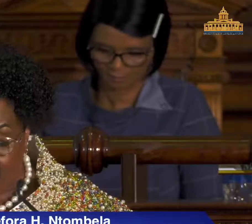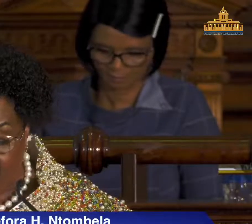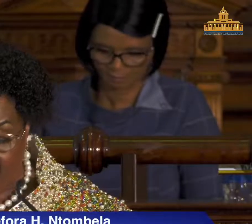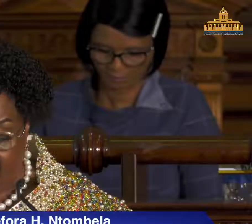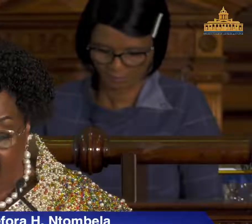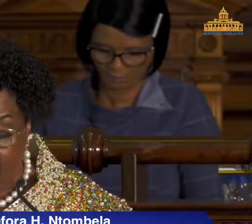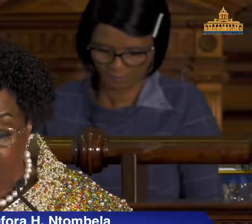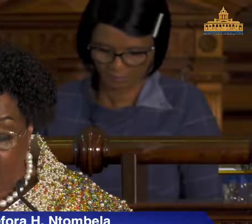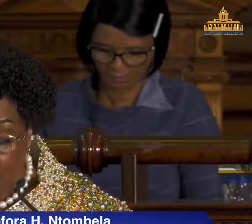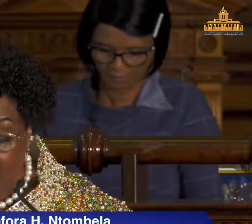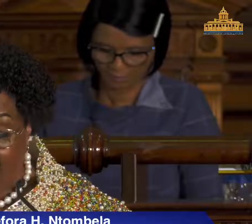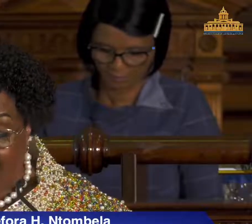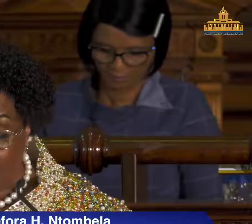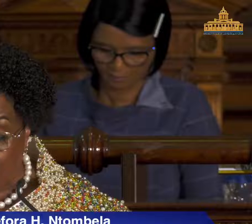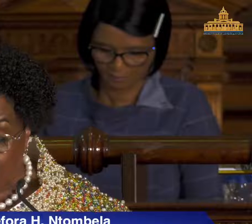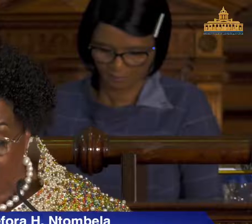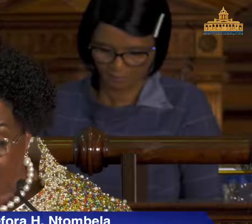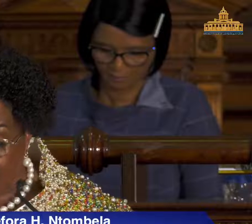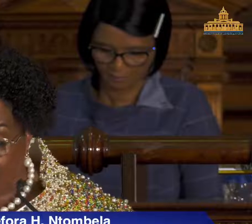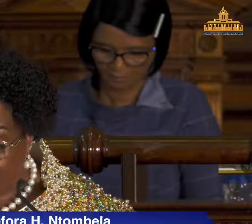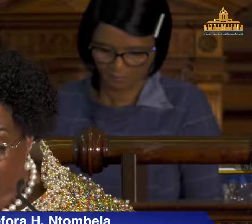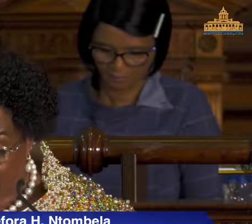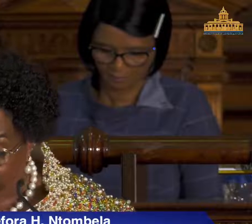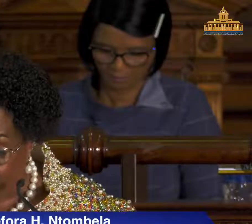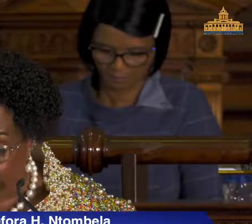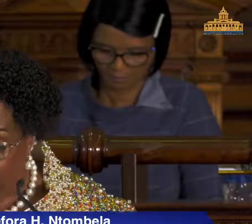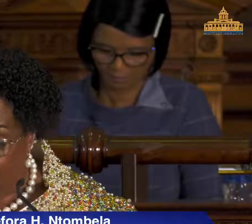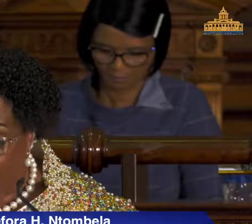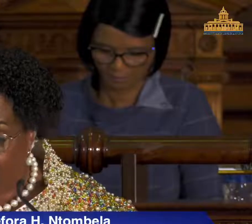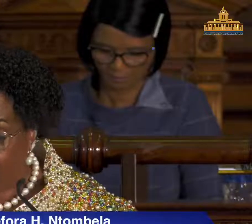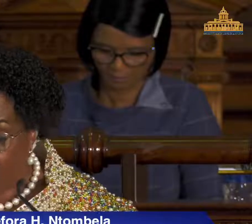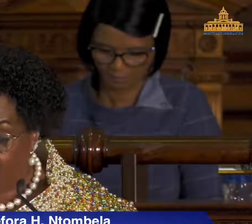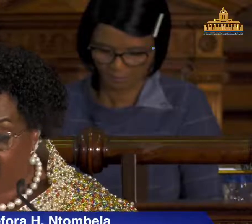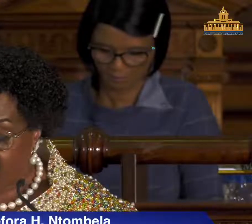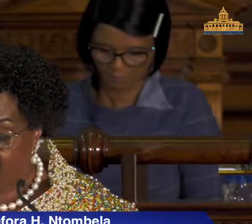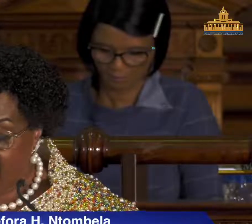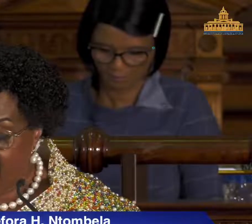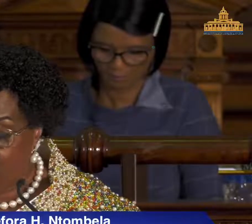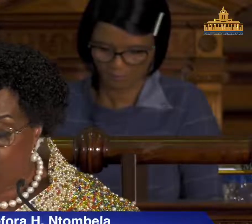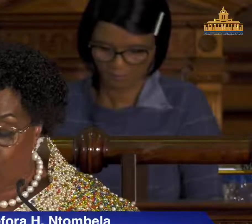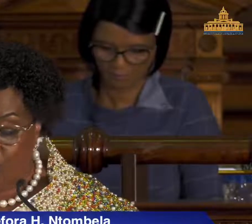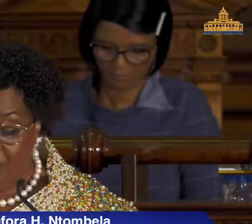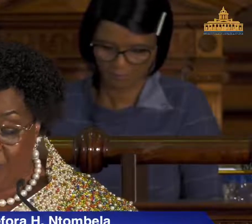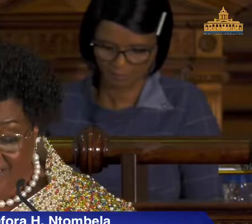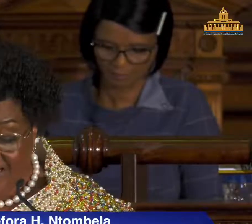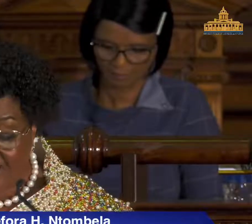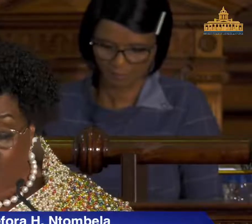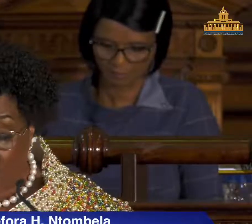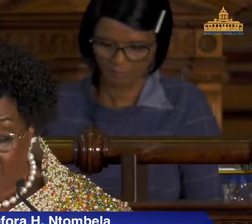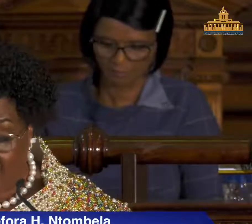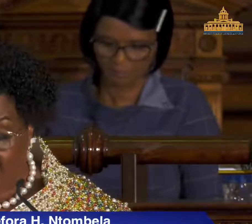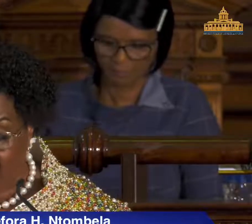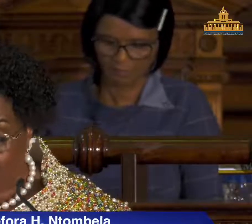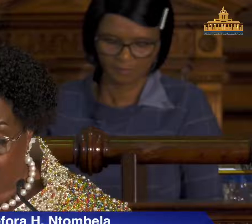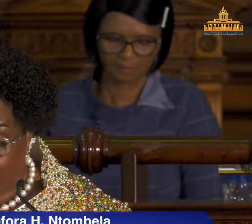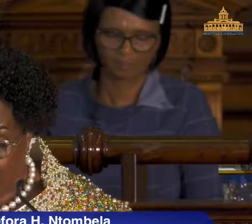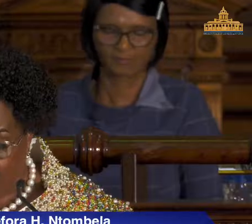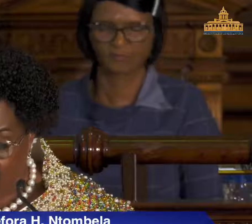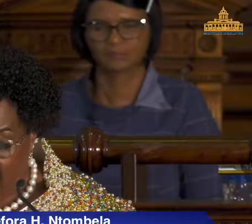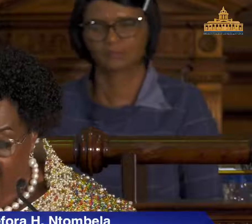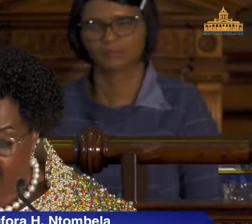delivery challenges. Improving accountability, transparency, and efficiency is also important in combating